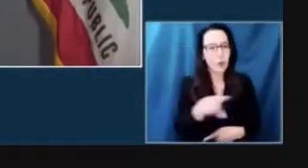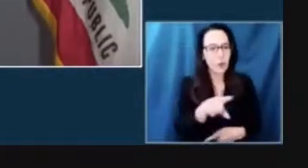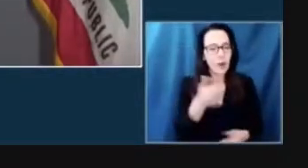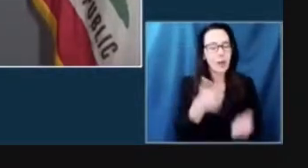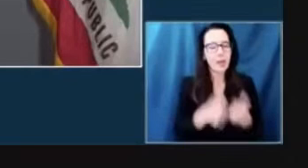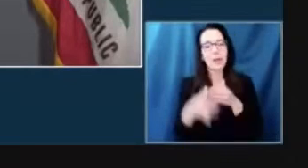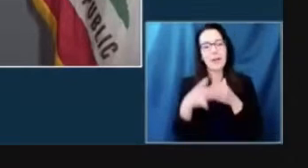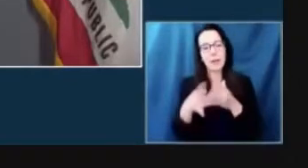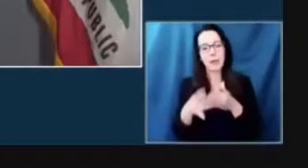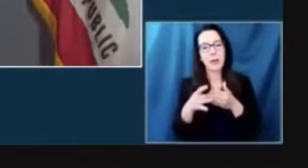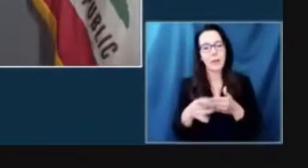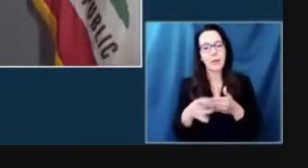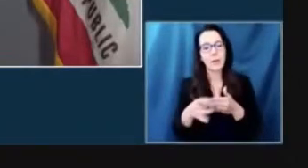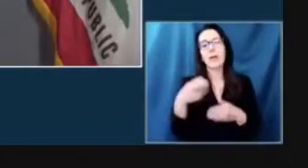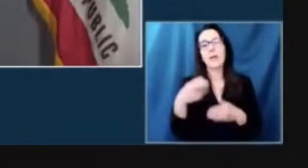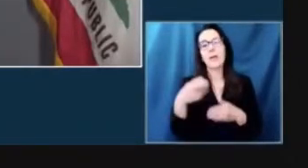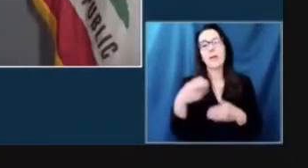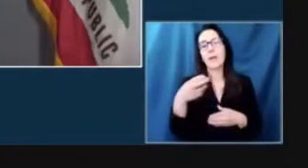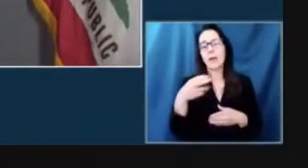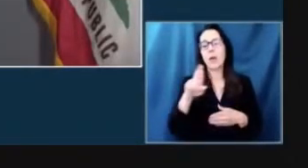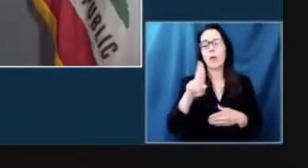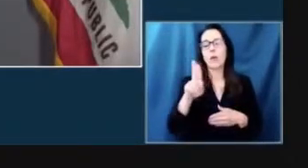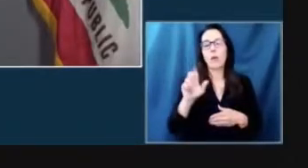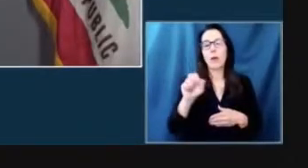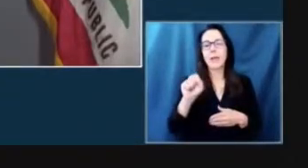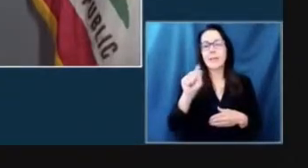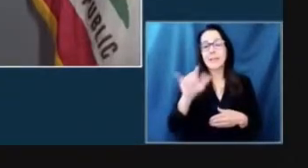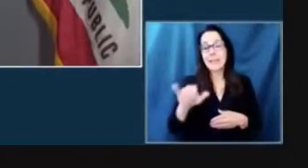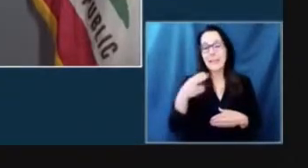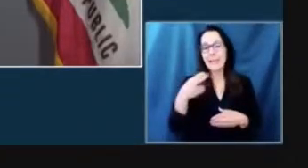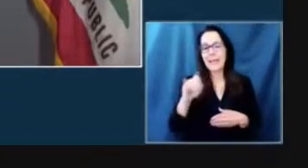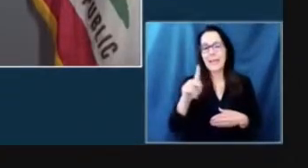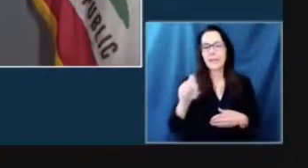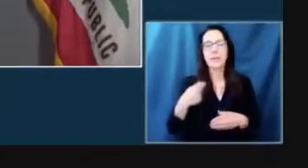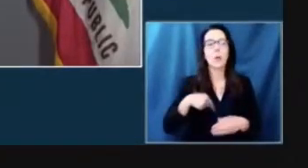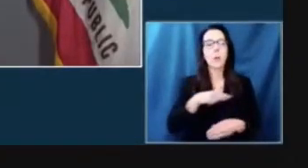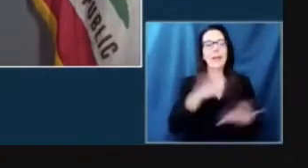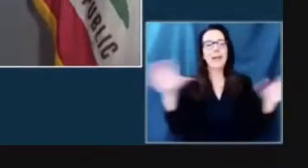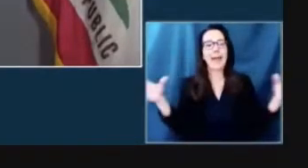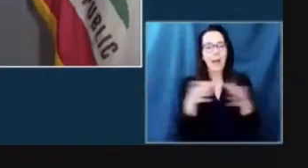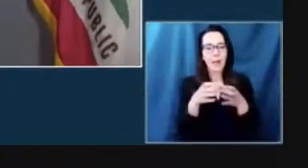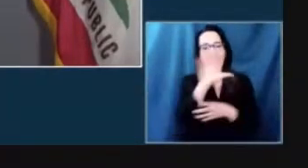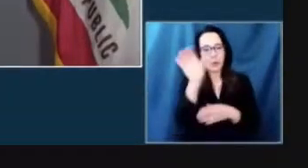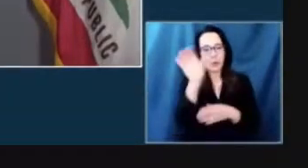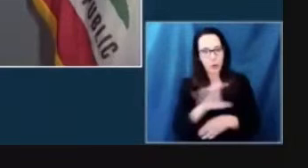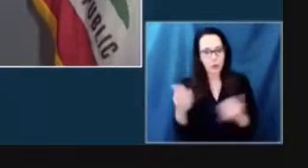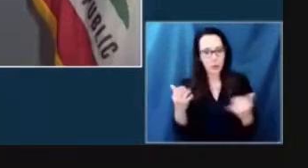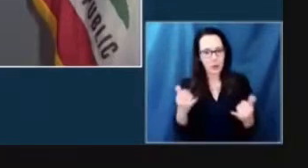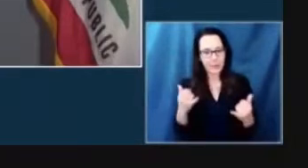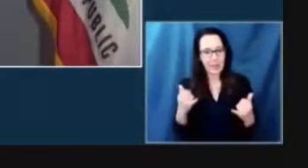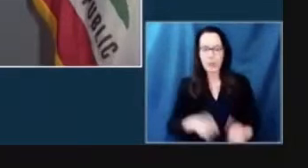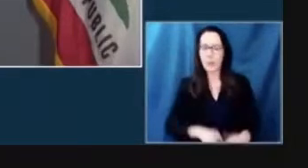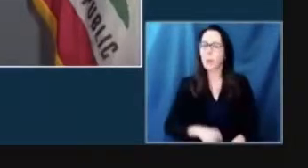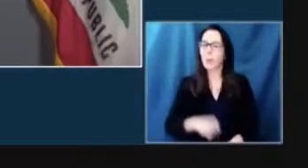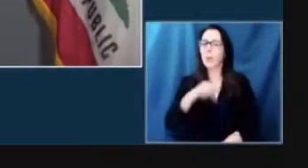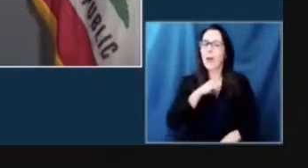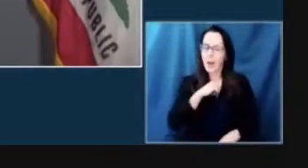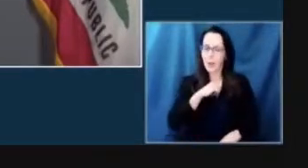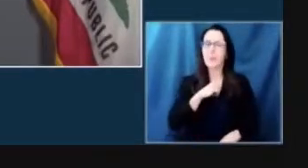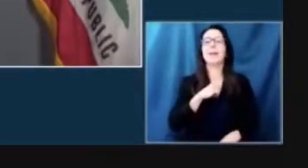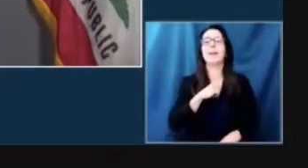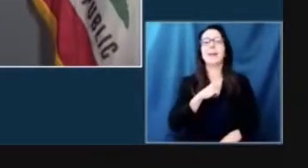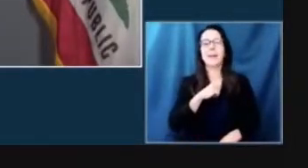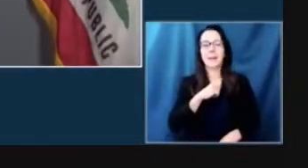Chairman Rusty Hicks, we gather virtually today to proudly celebrate our state's many progressive champions